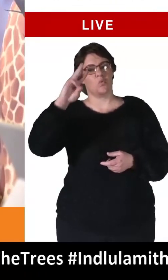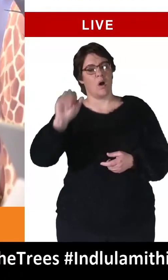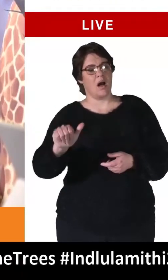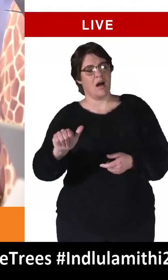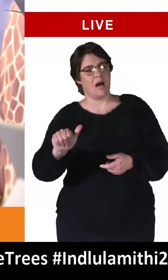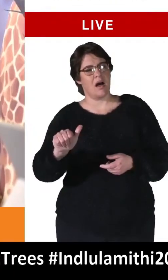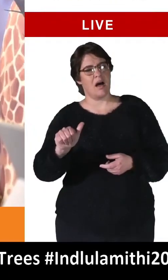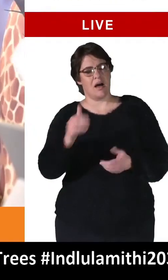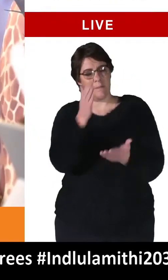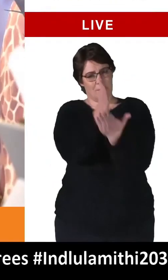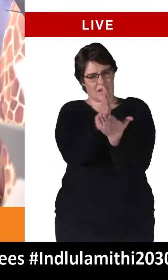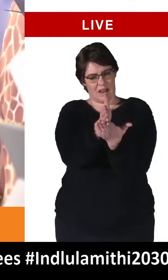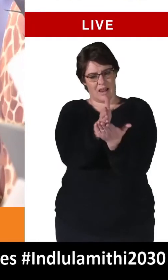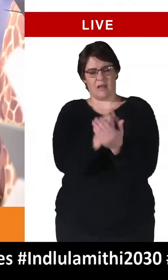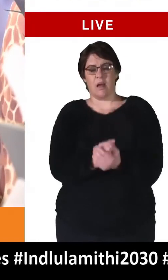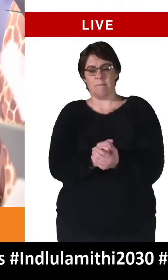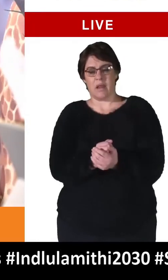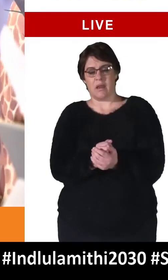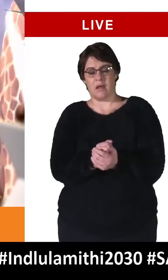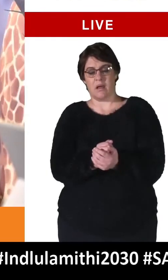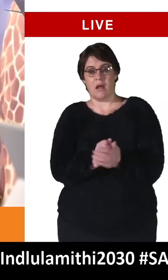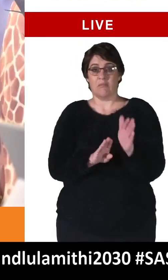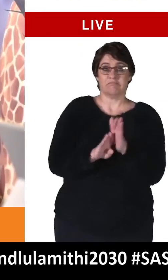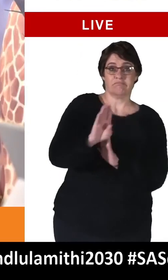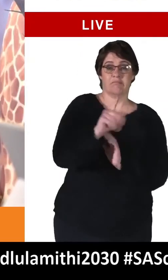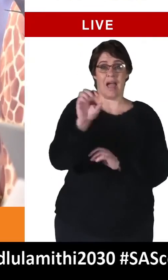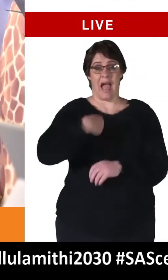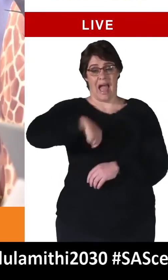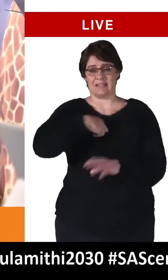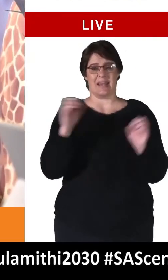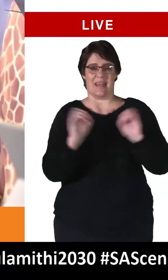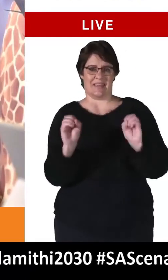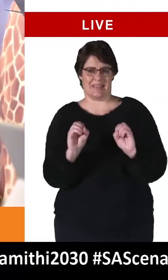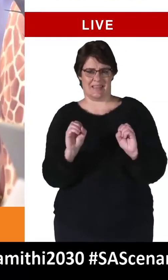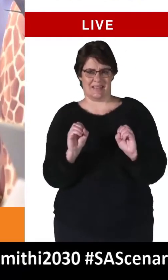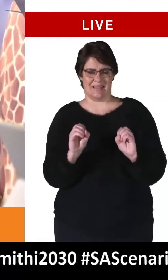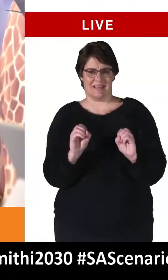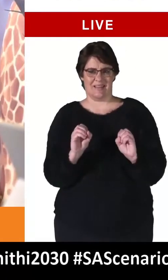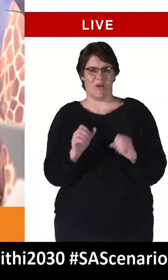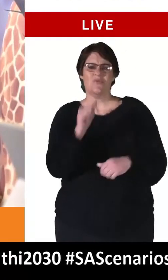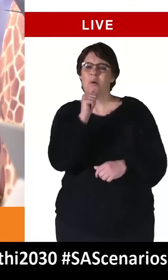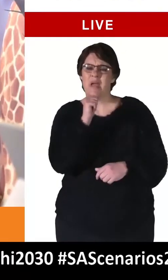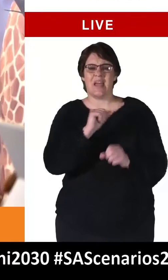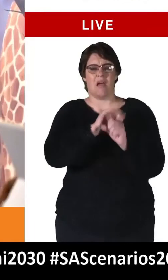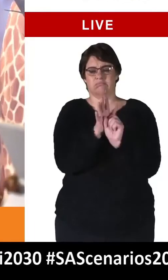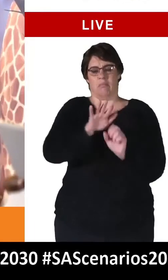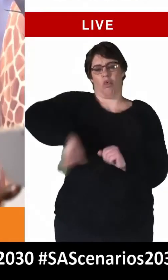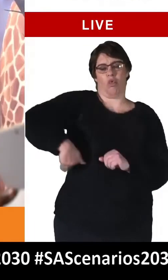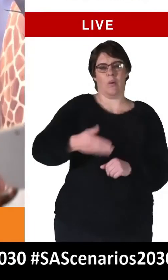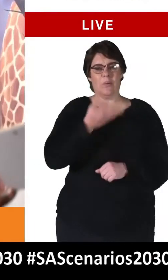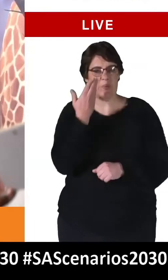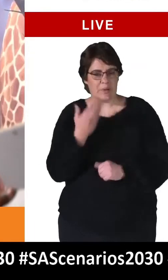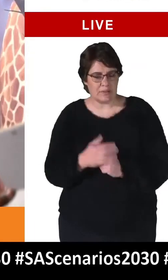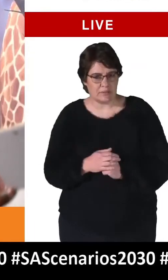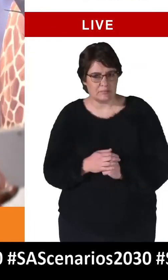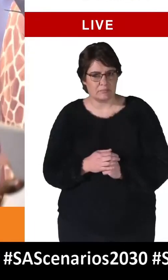that it's not going to take us anywhere, even in the absence of COVID-19.